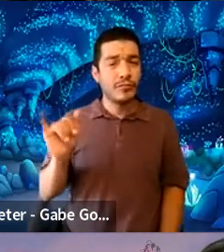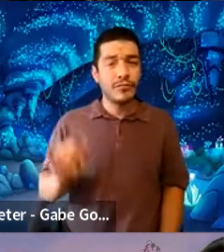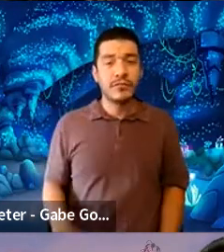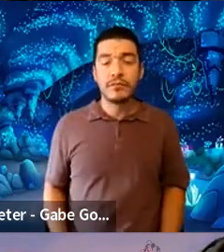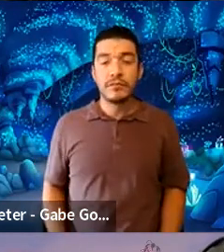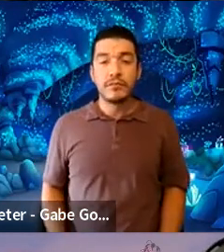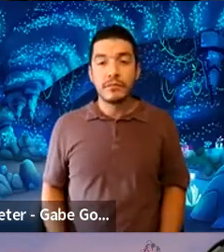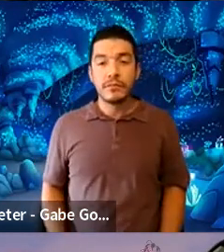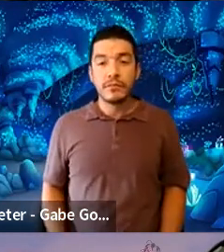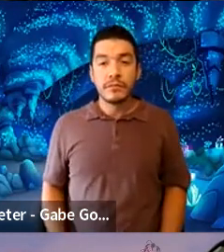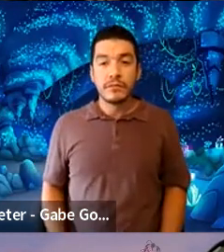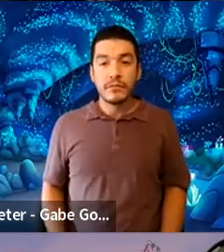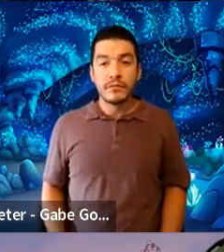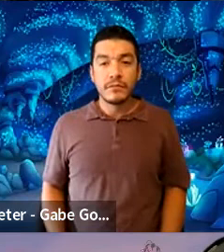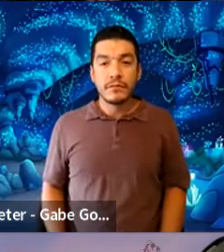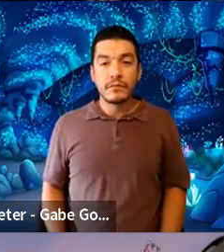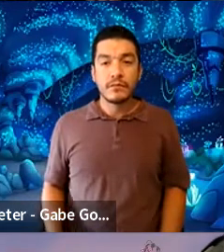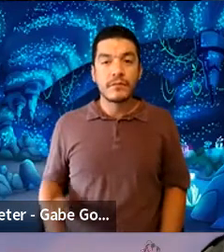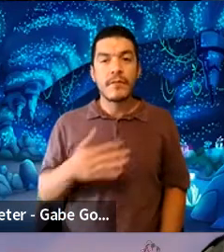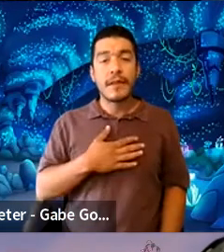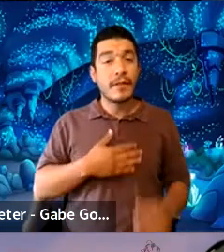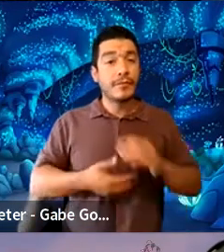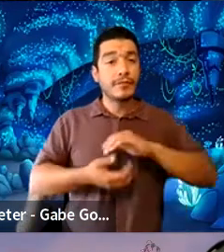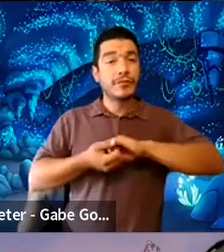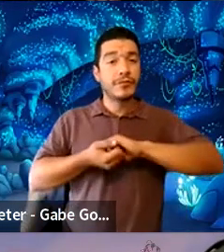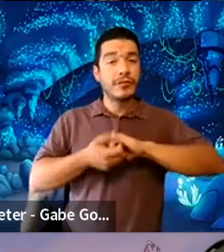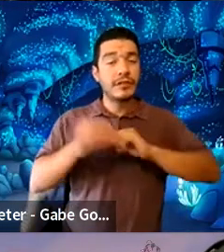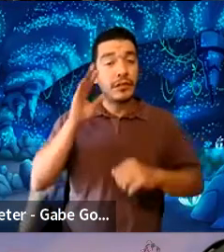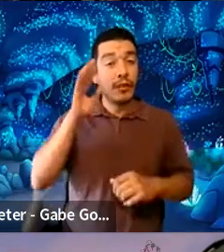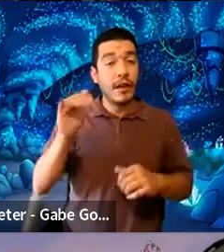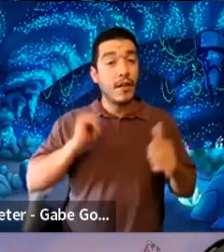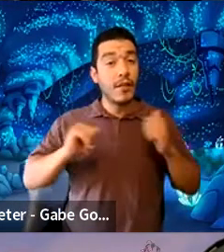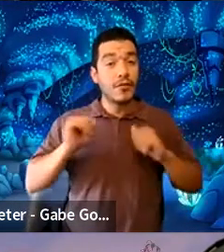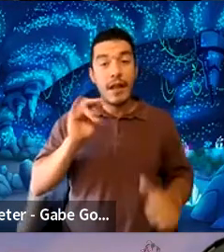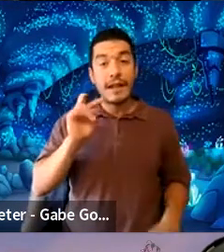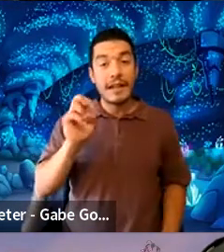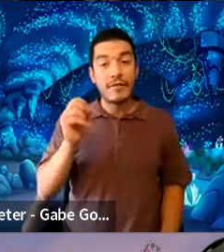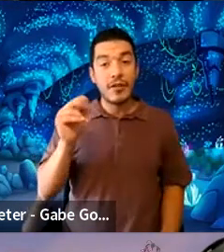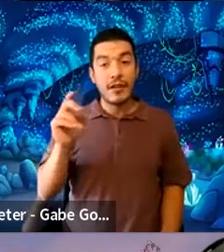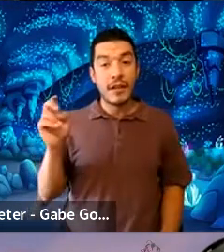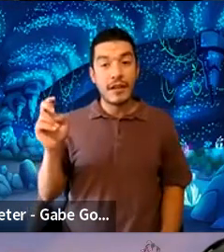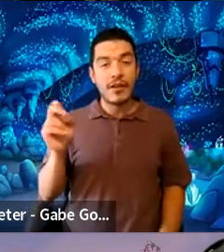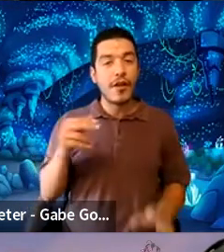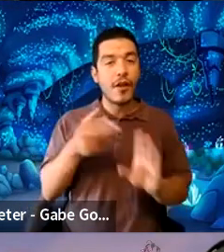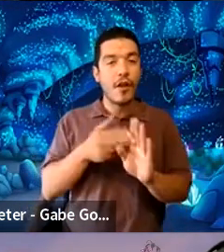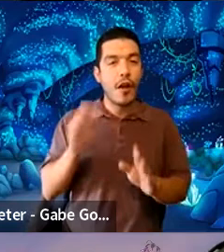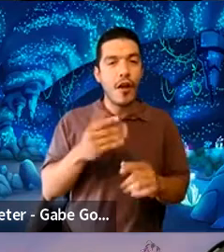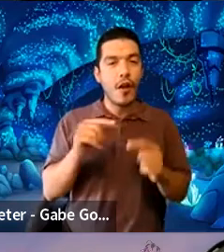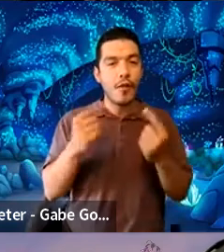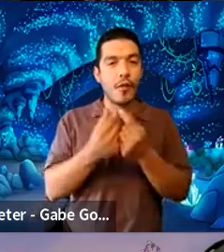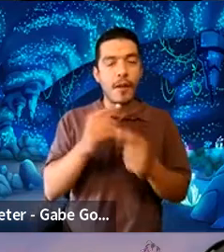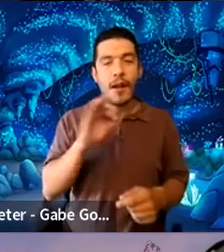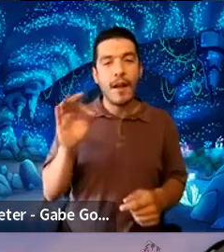my partner in creating the show, Niamh Sharkey, joined our little group